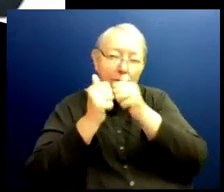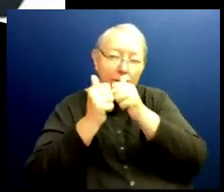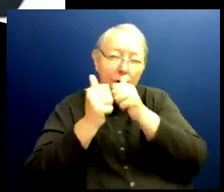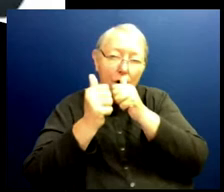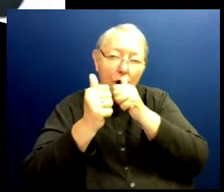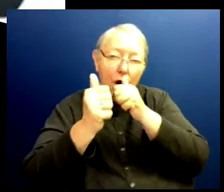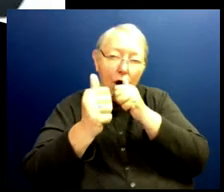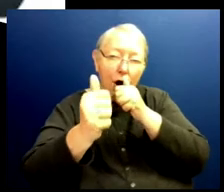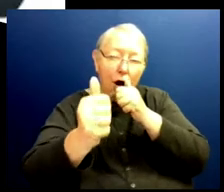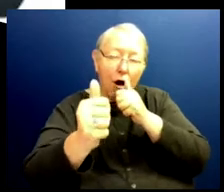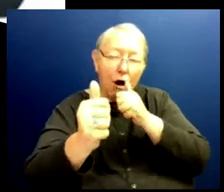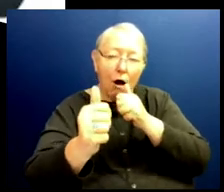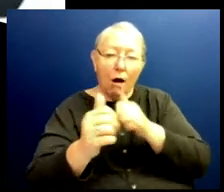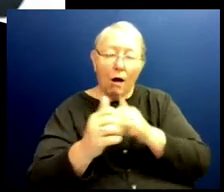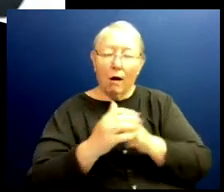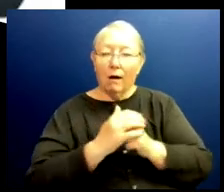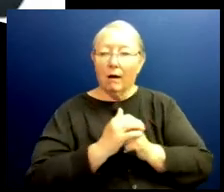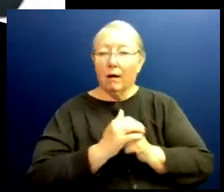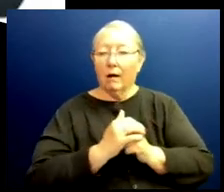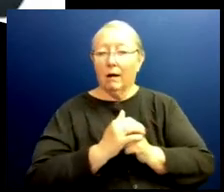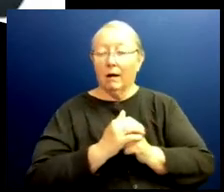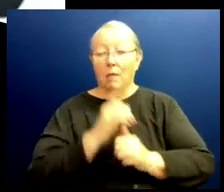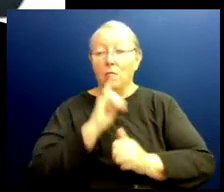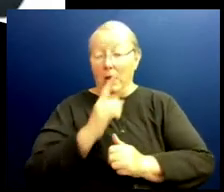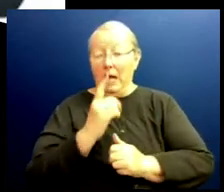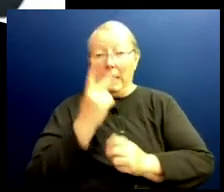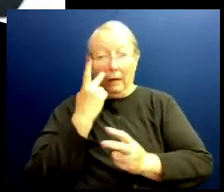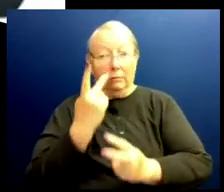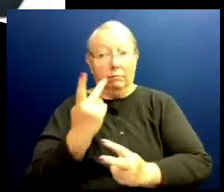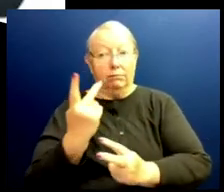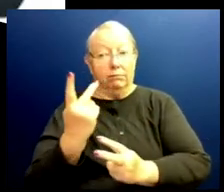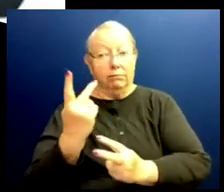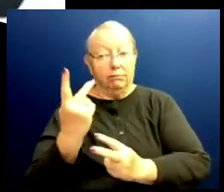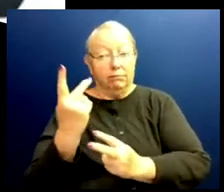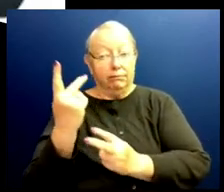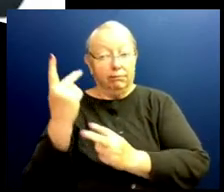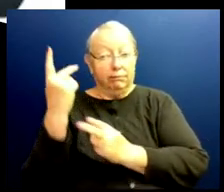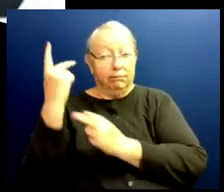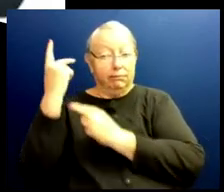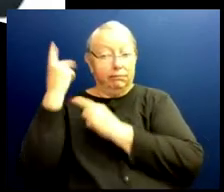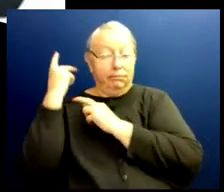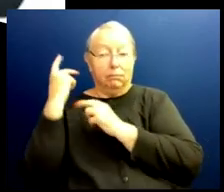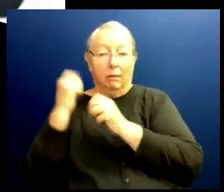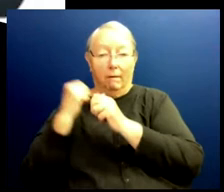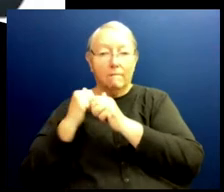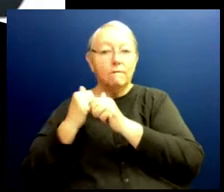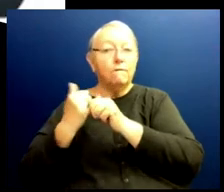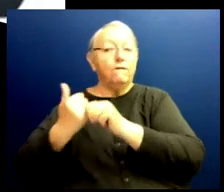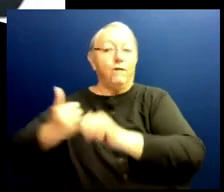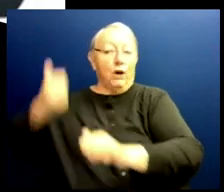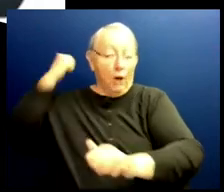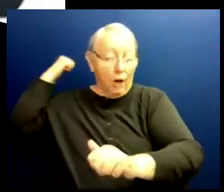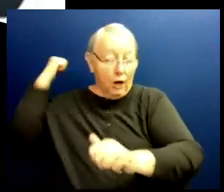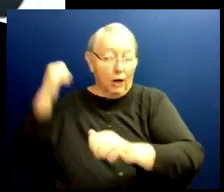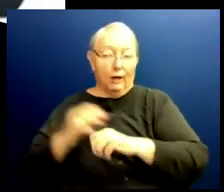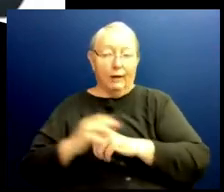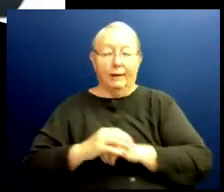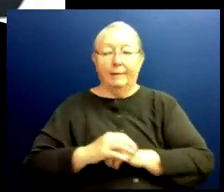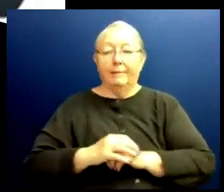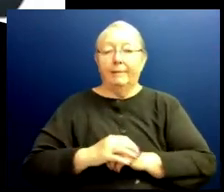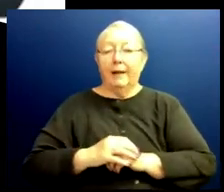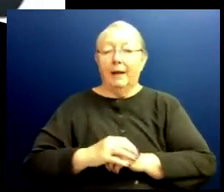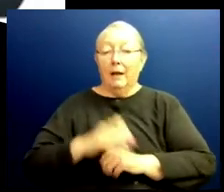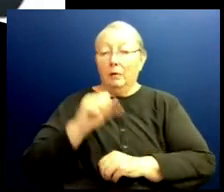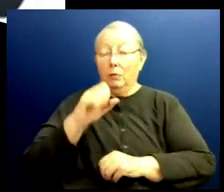And in order to investigate this and try to give observational confirmation of